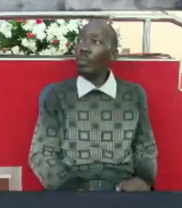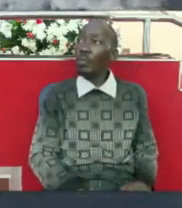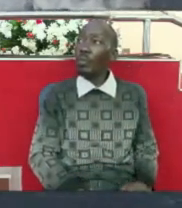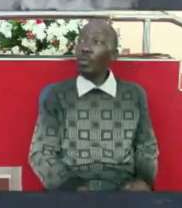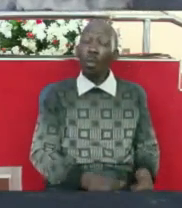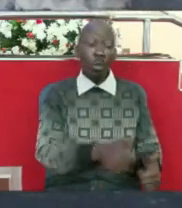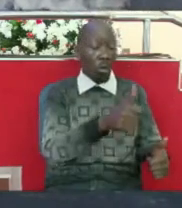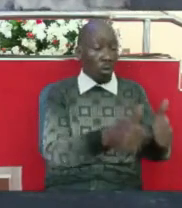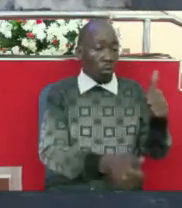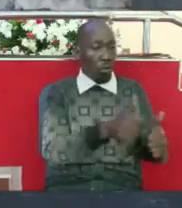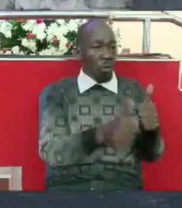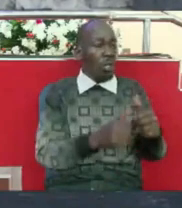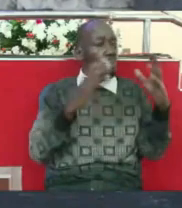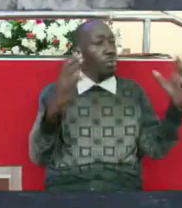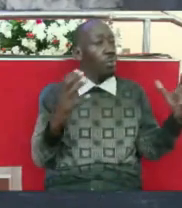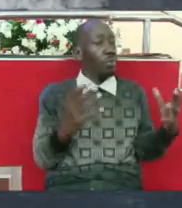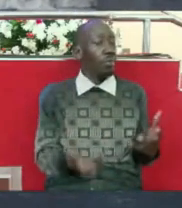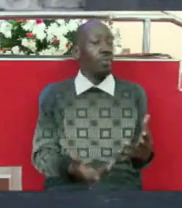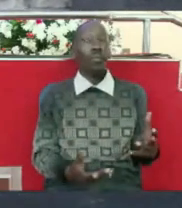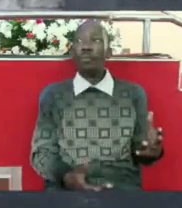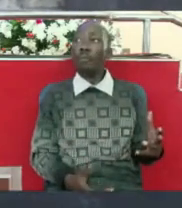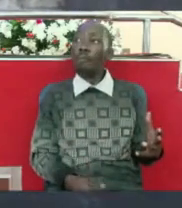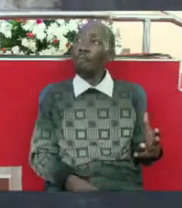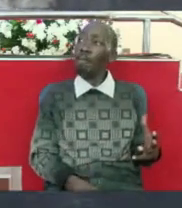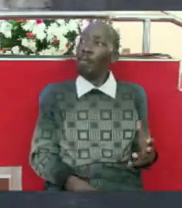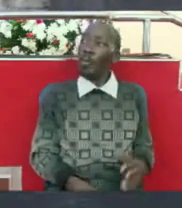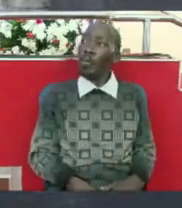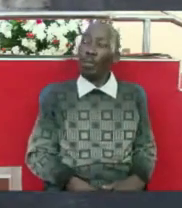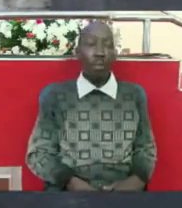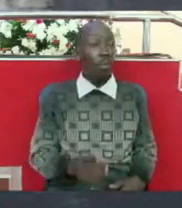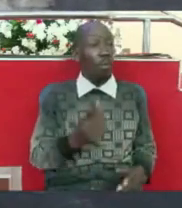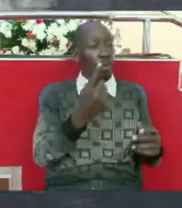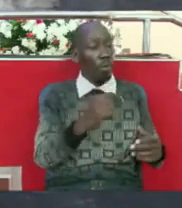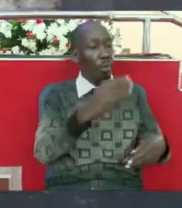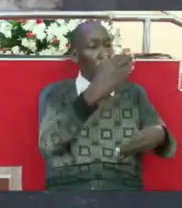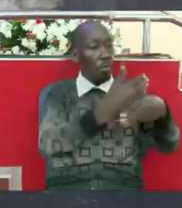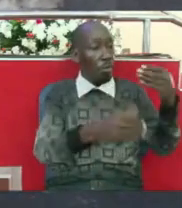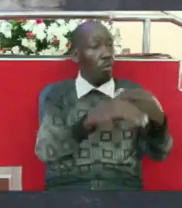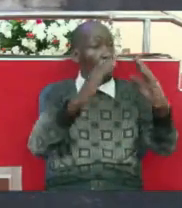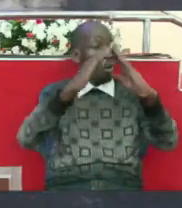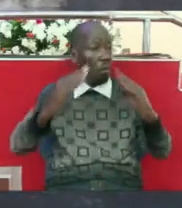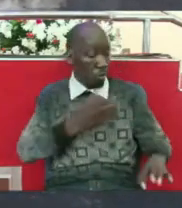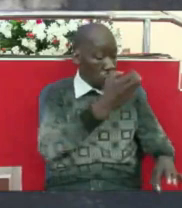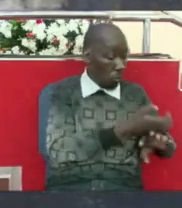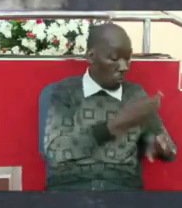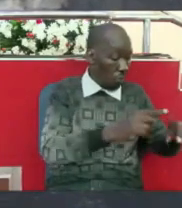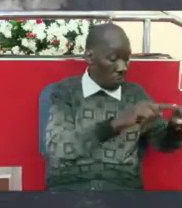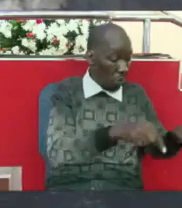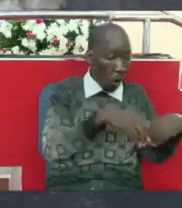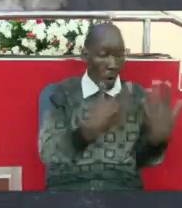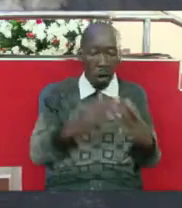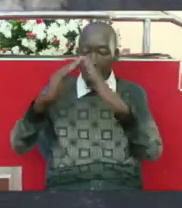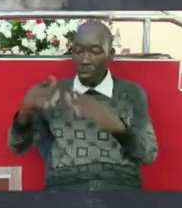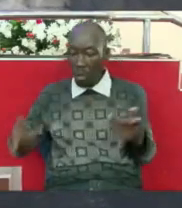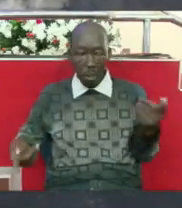Which is greater? Ambayo ni kuu. The brick or the house? Ni ile mawe ama ni